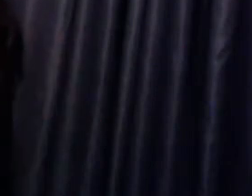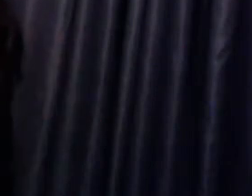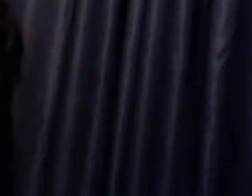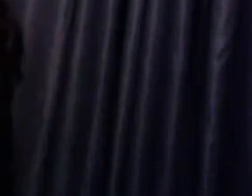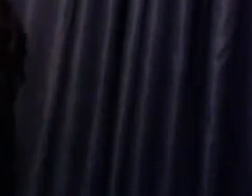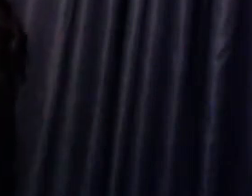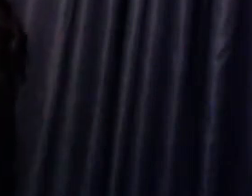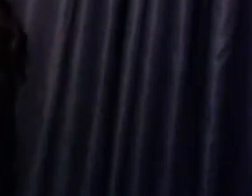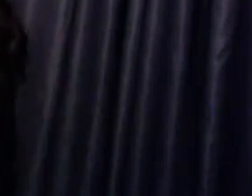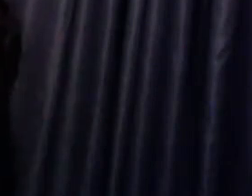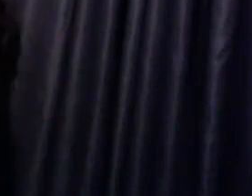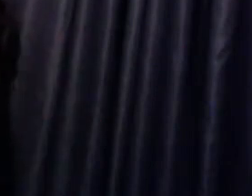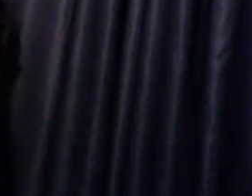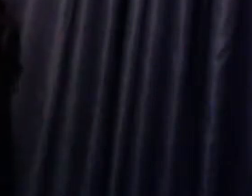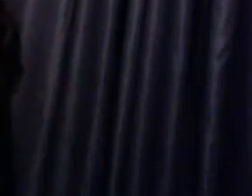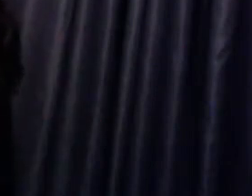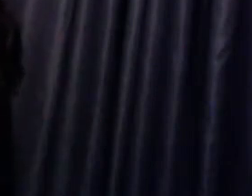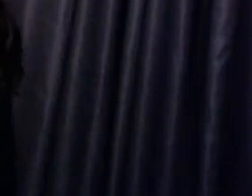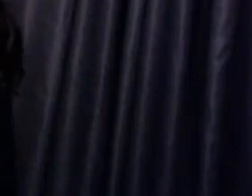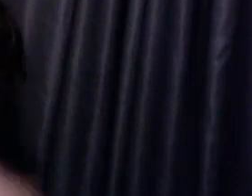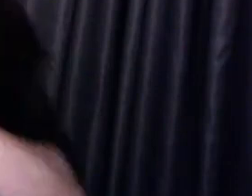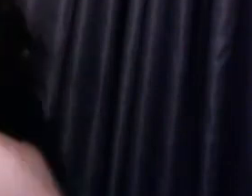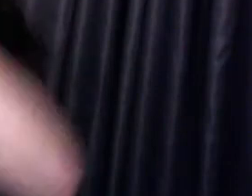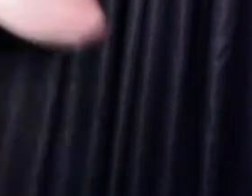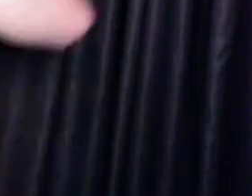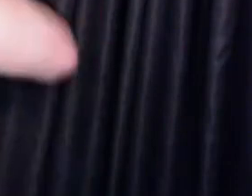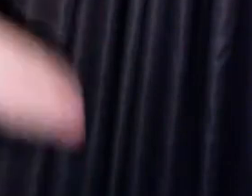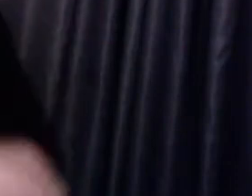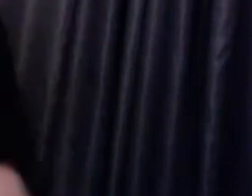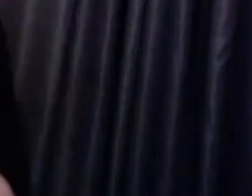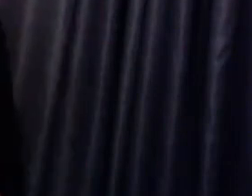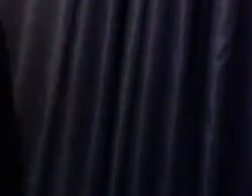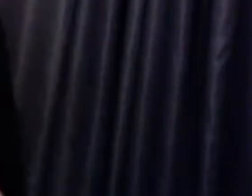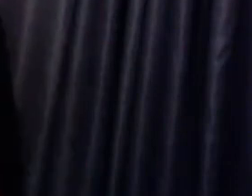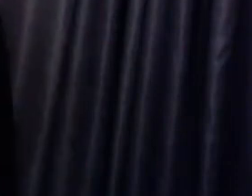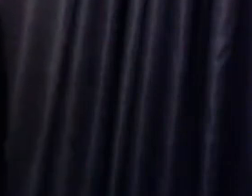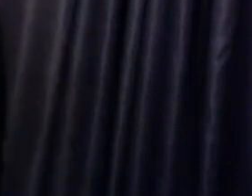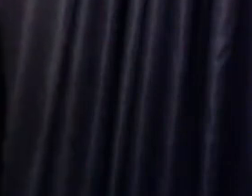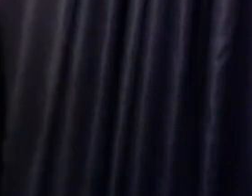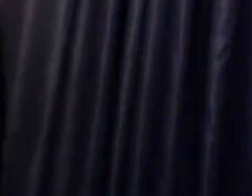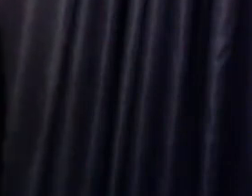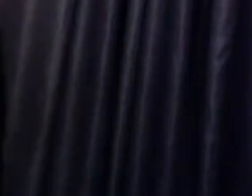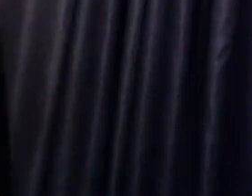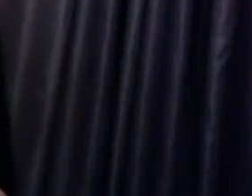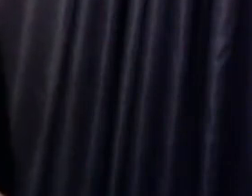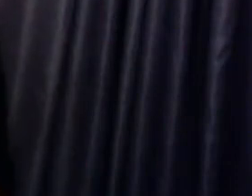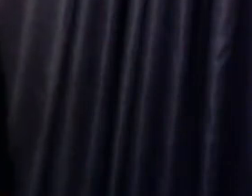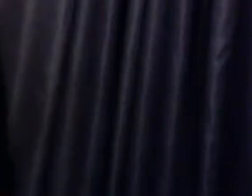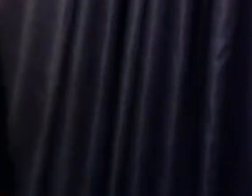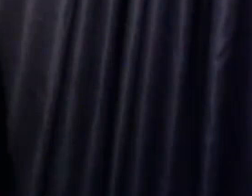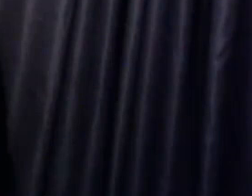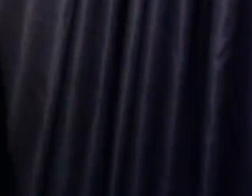to the little box where you would type in your chat and go to the 3 dots at the top right-hand corner of that little